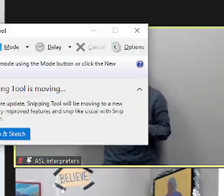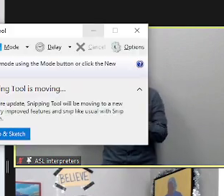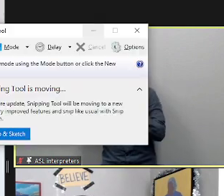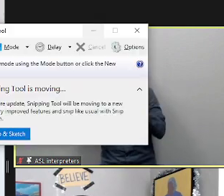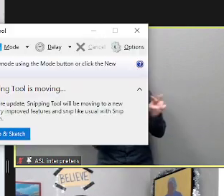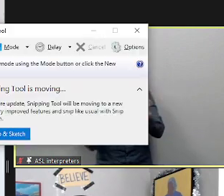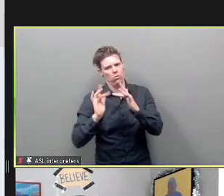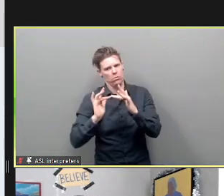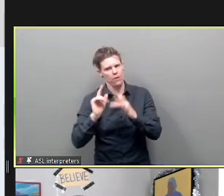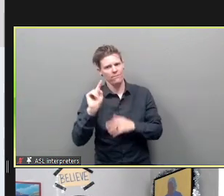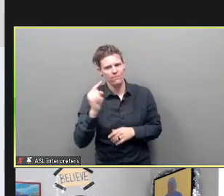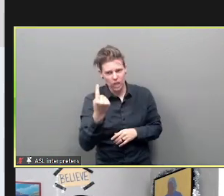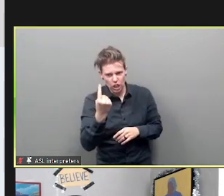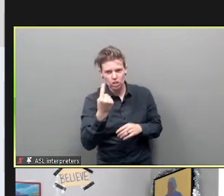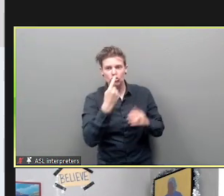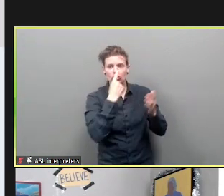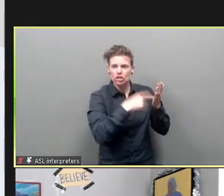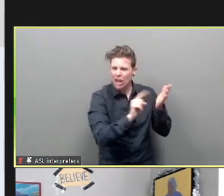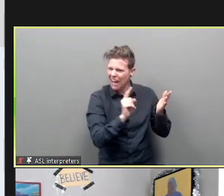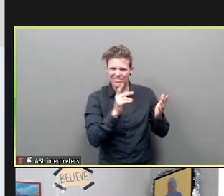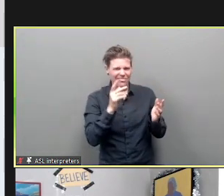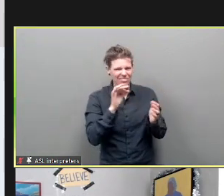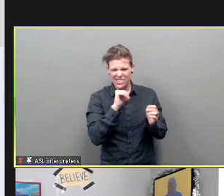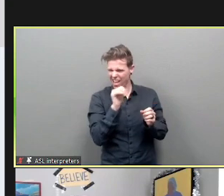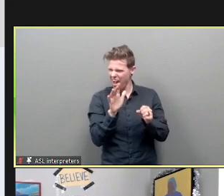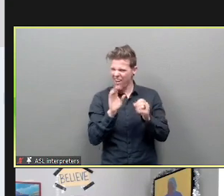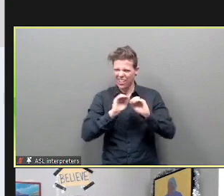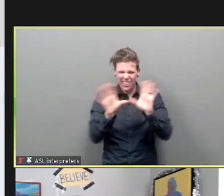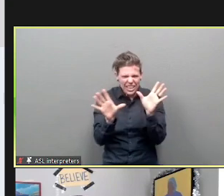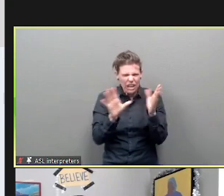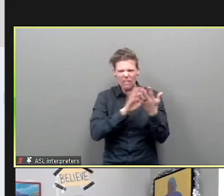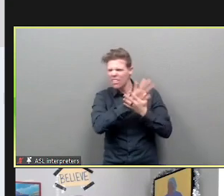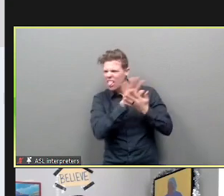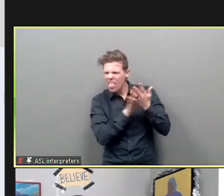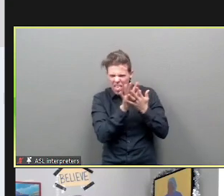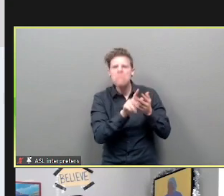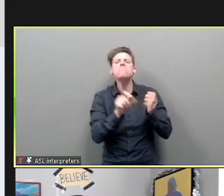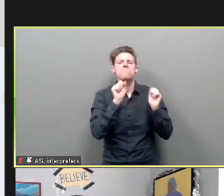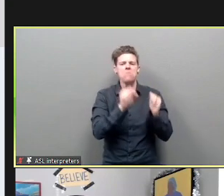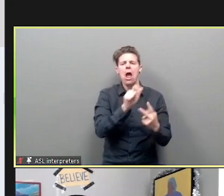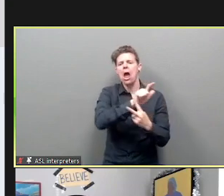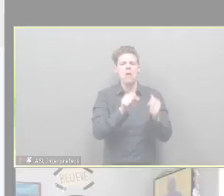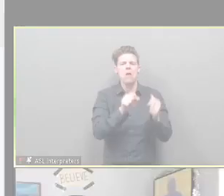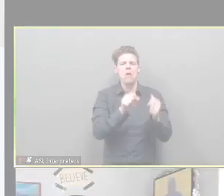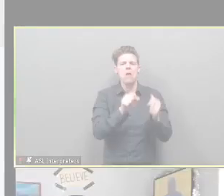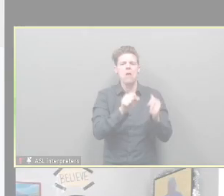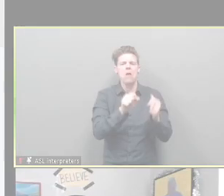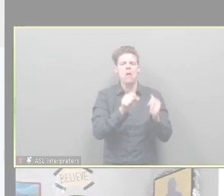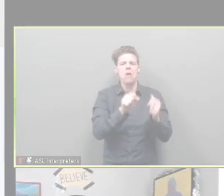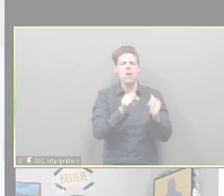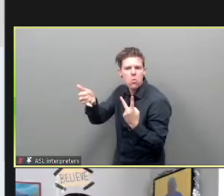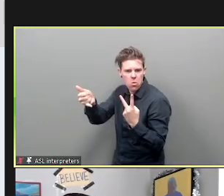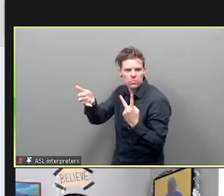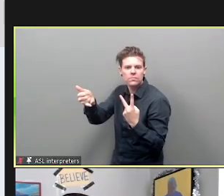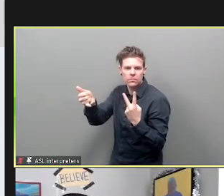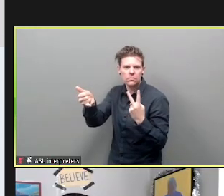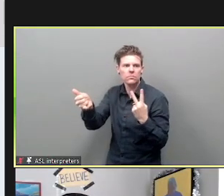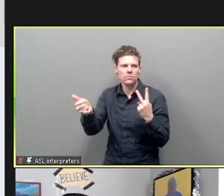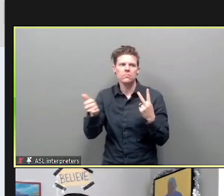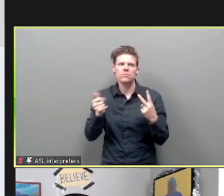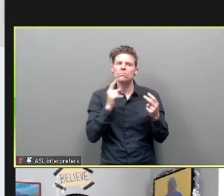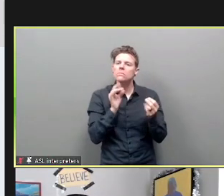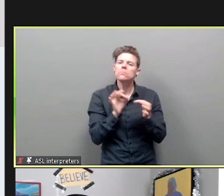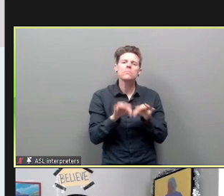you have difficulty, then go ahead and call us. We are trying to make sure that everybody has this